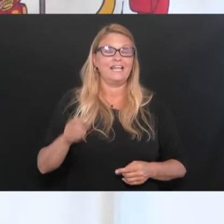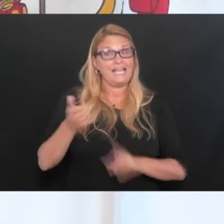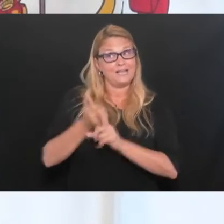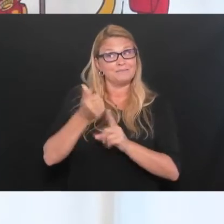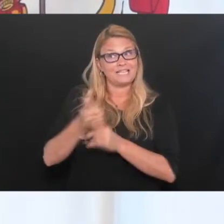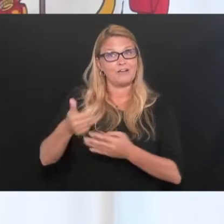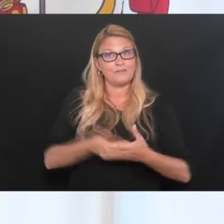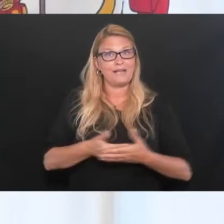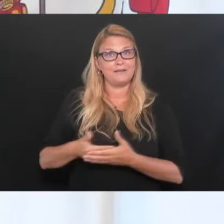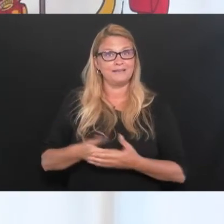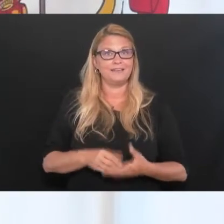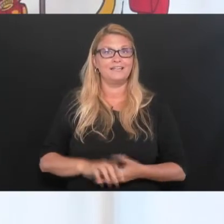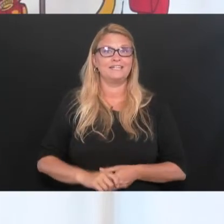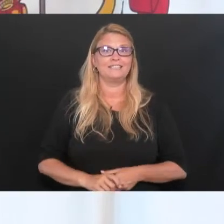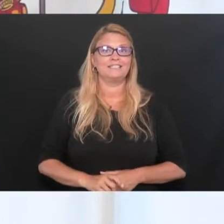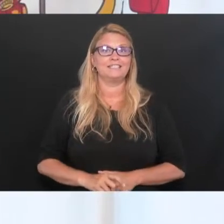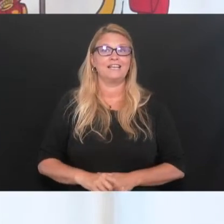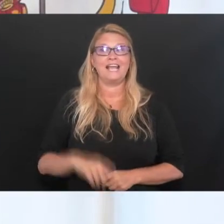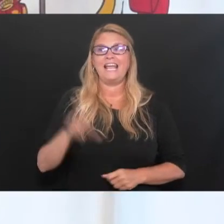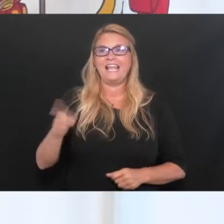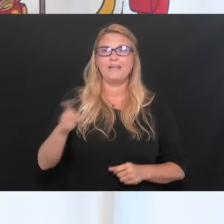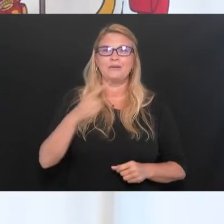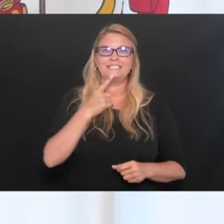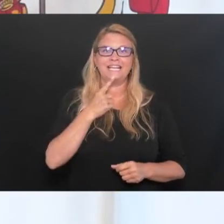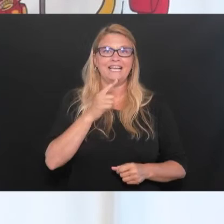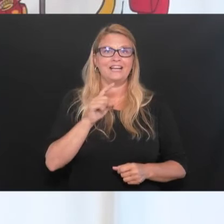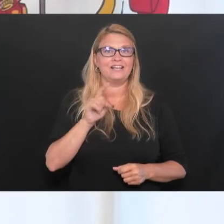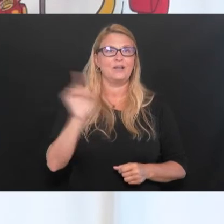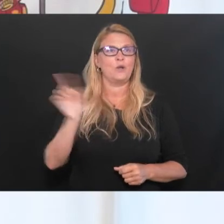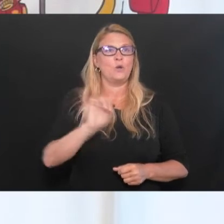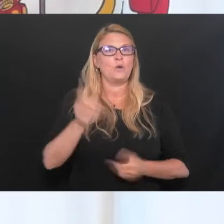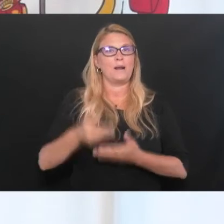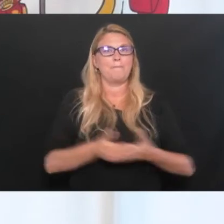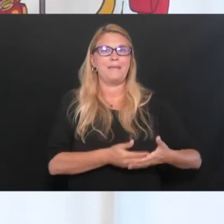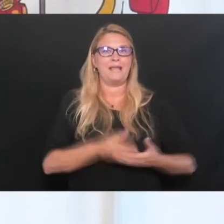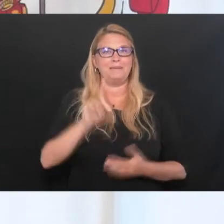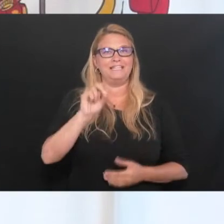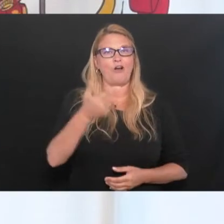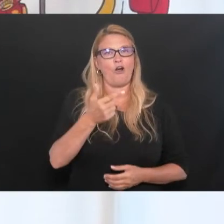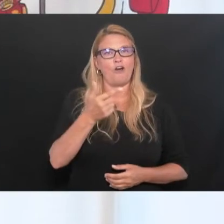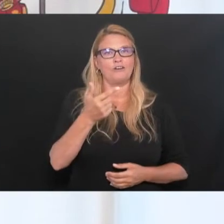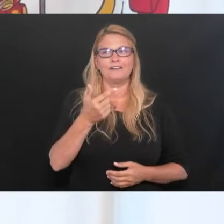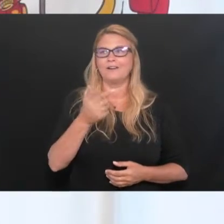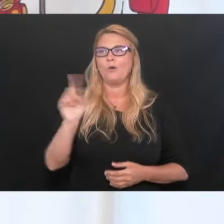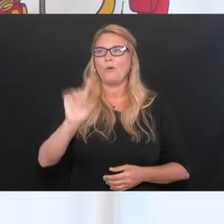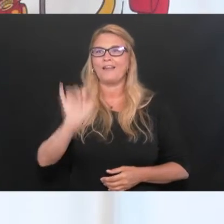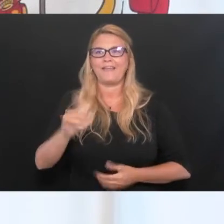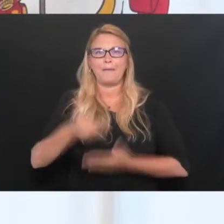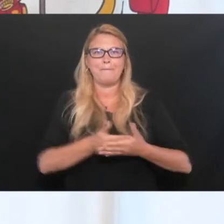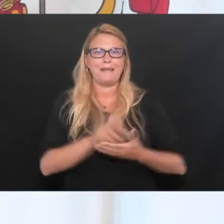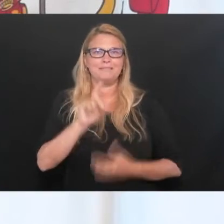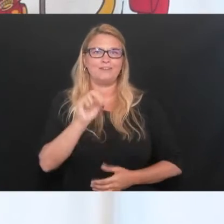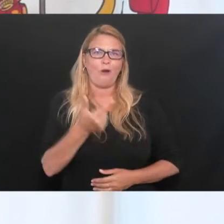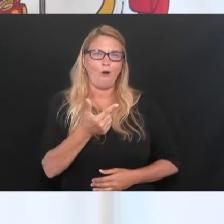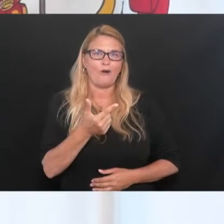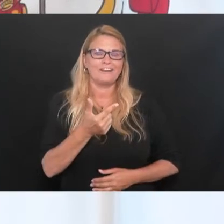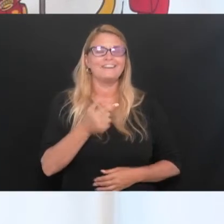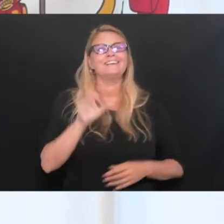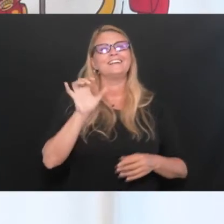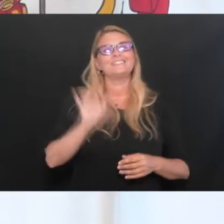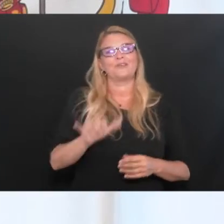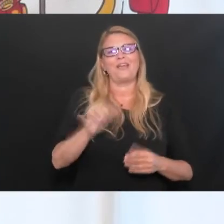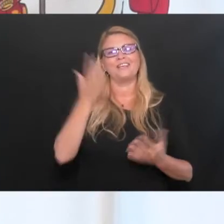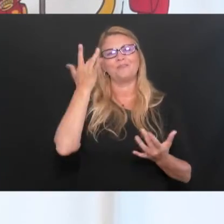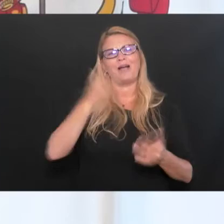he's just 2, but he would walk around and say, where'd that baby dog go? And so it